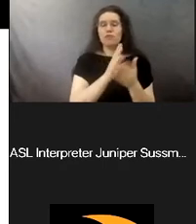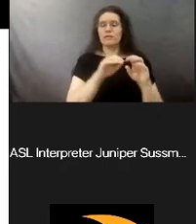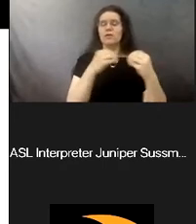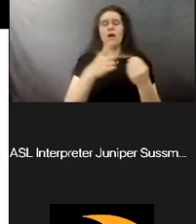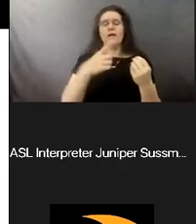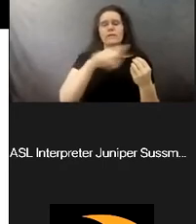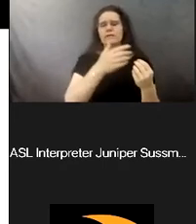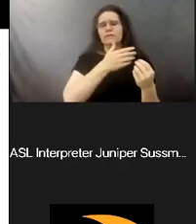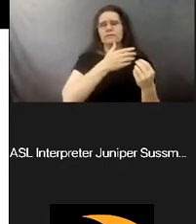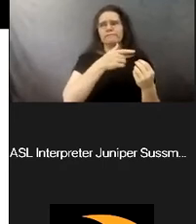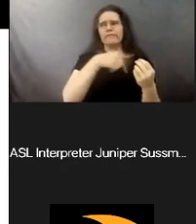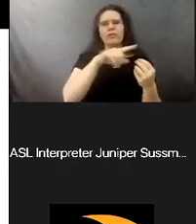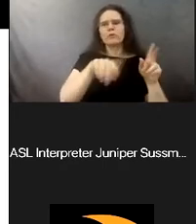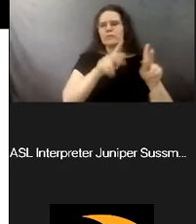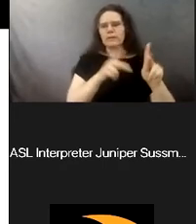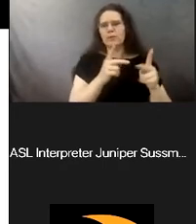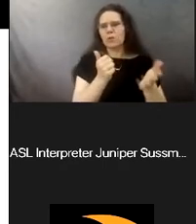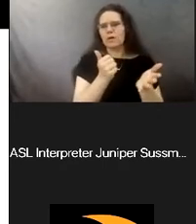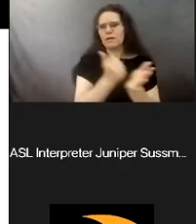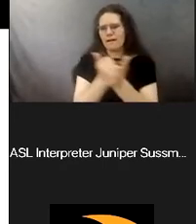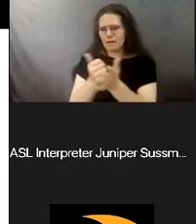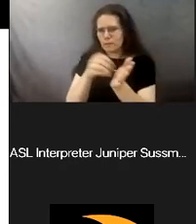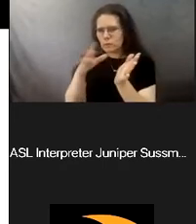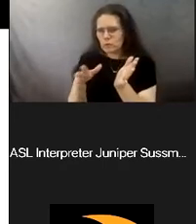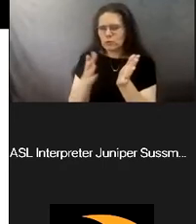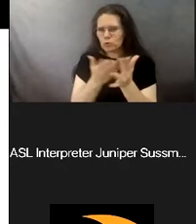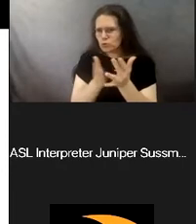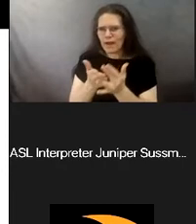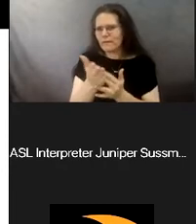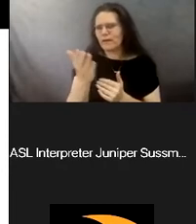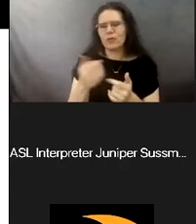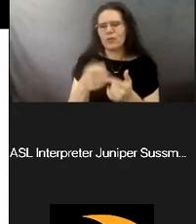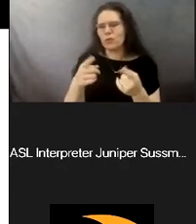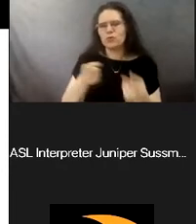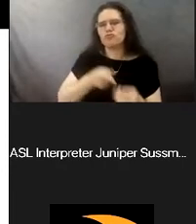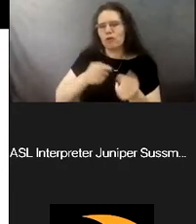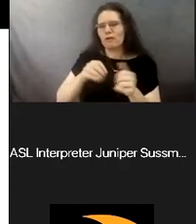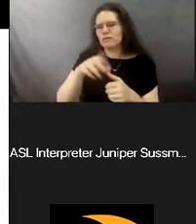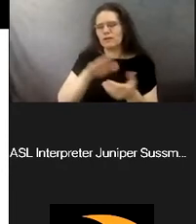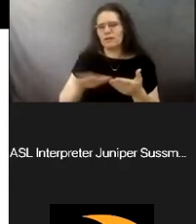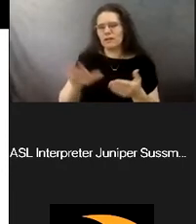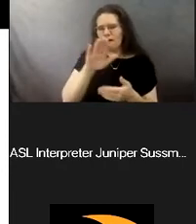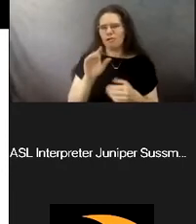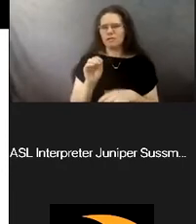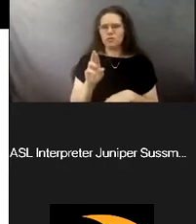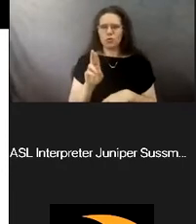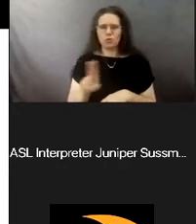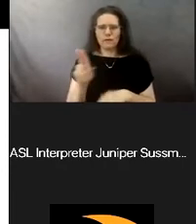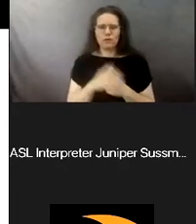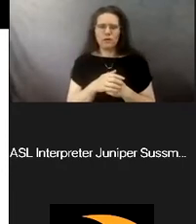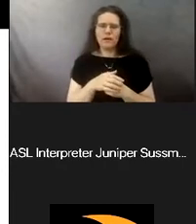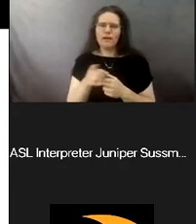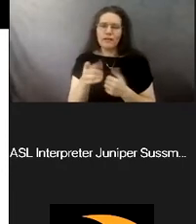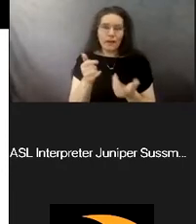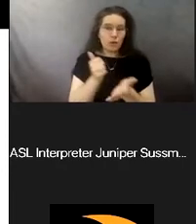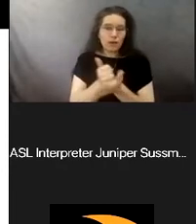be able to help her navigate everything else that's going on with the college or university. So they'll be able to help her have conversations with